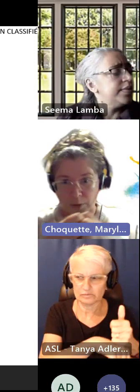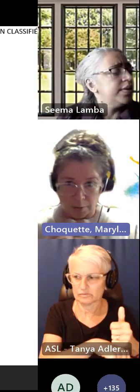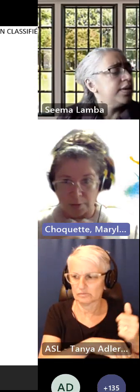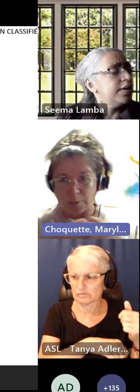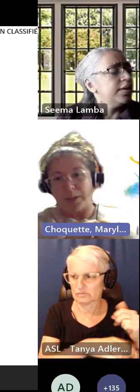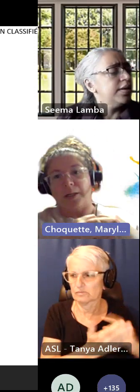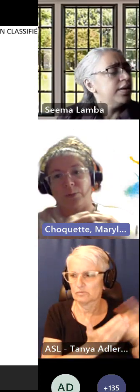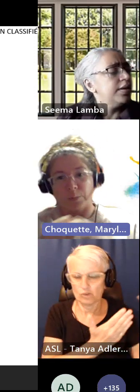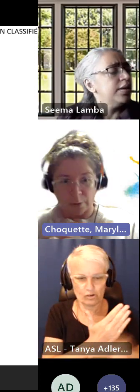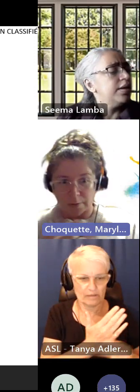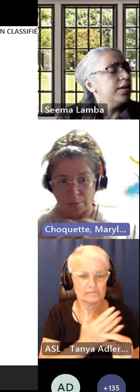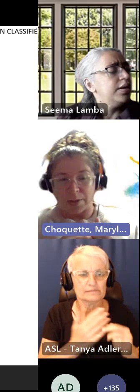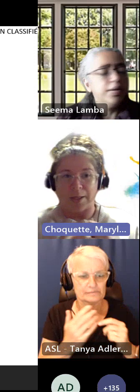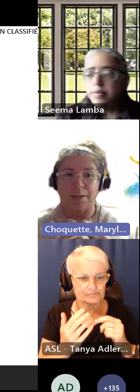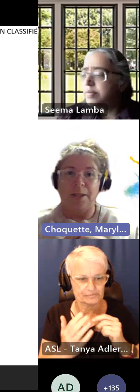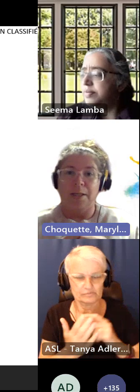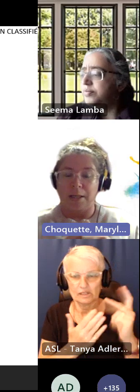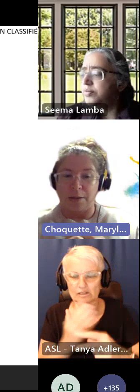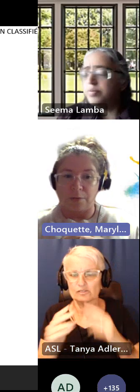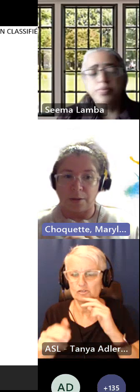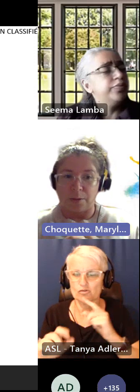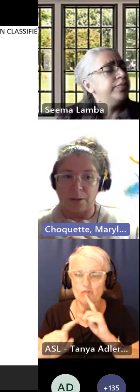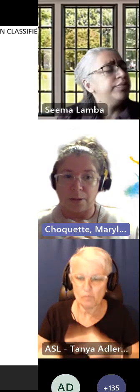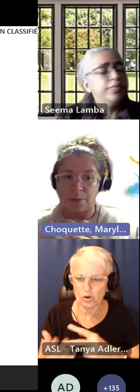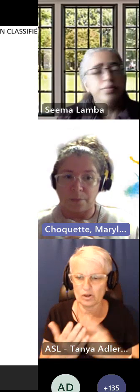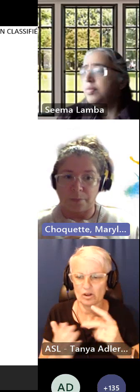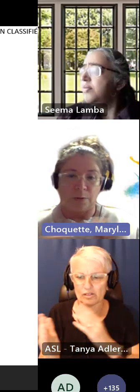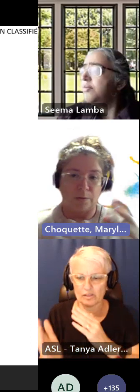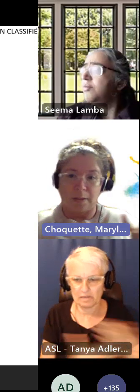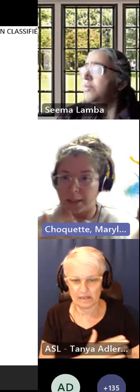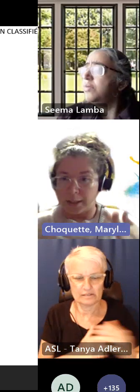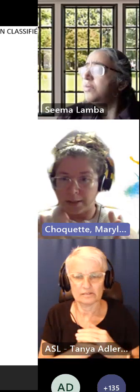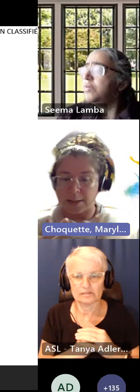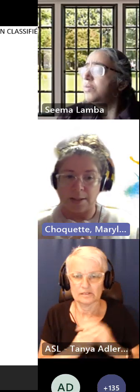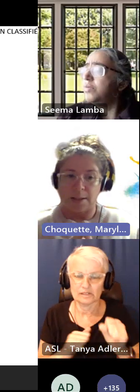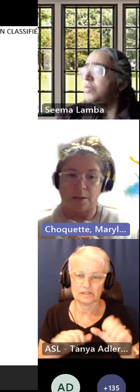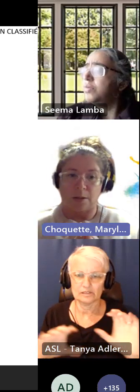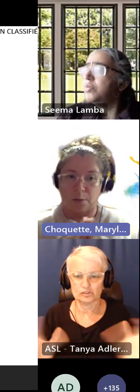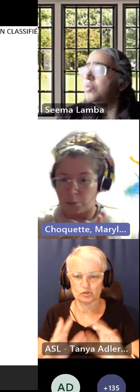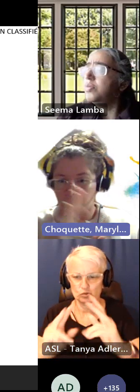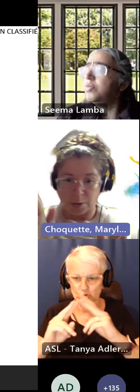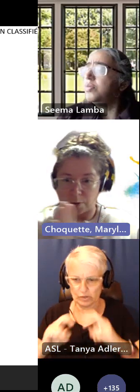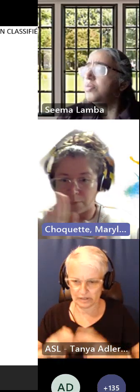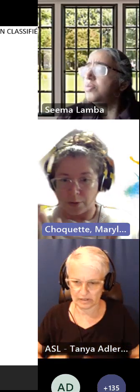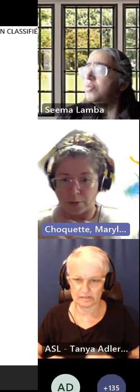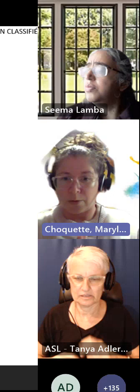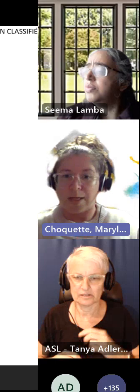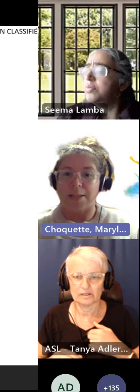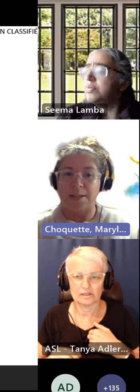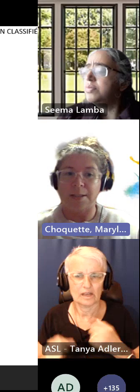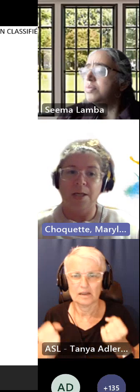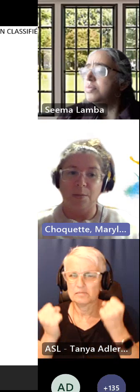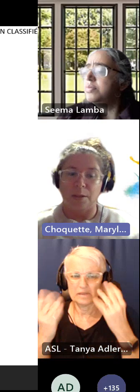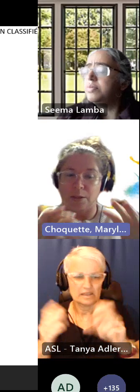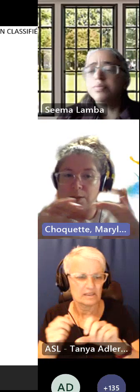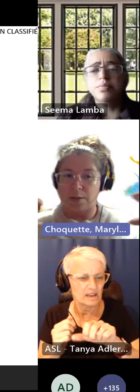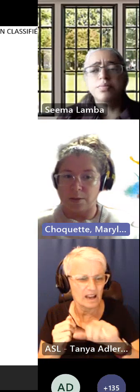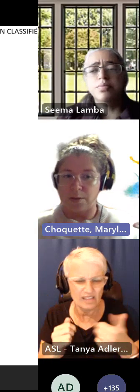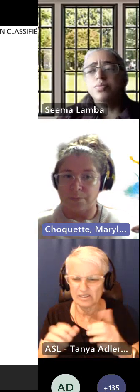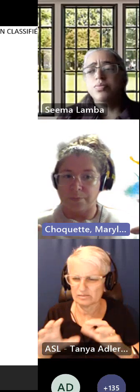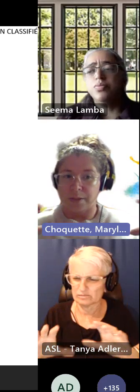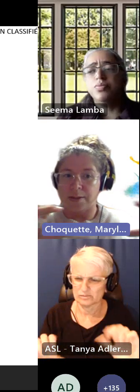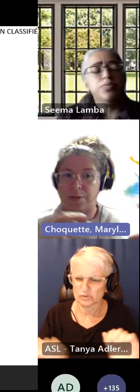plan, monitor the plan, report on the plan, and very much do the analysis and a whole bunch of other tasks. But